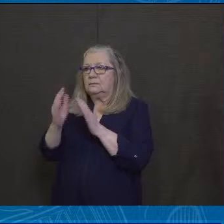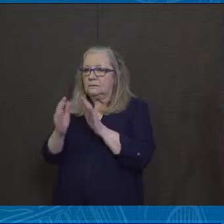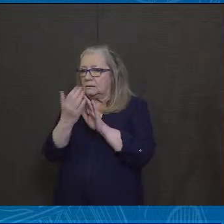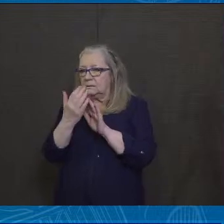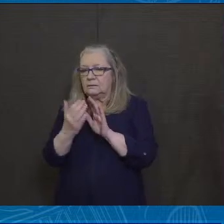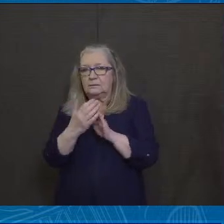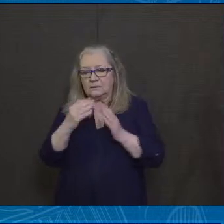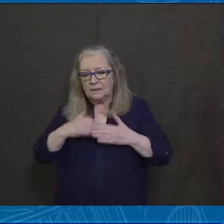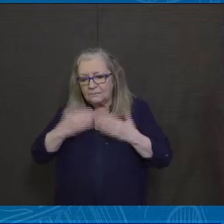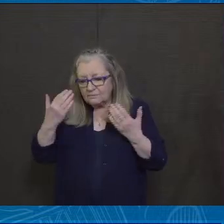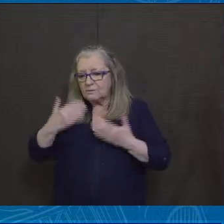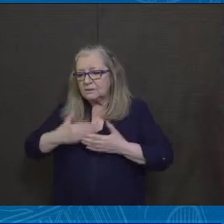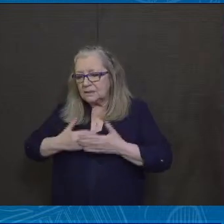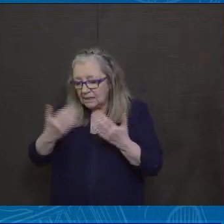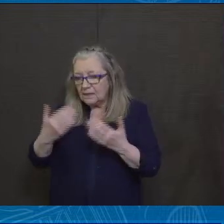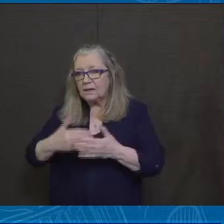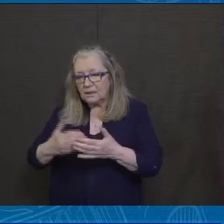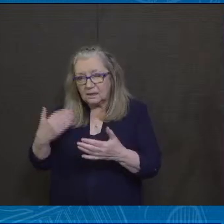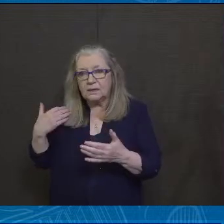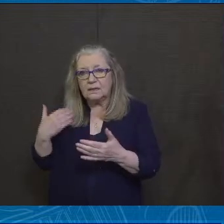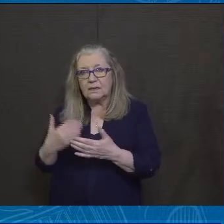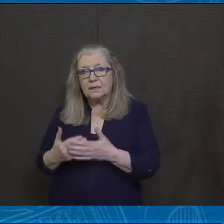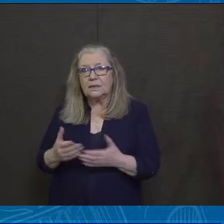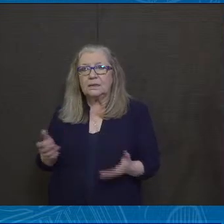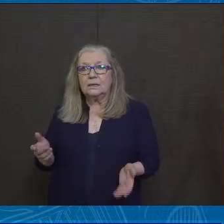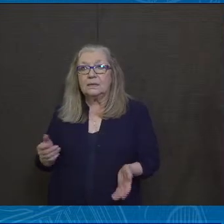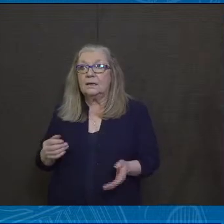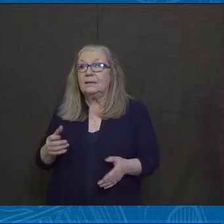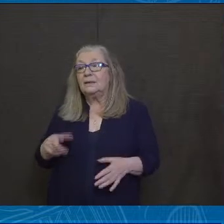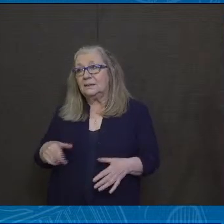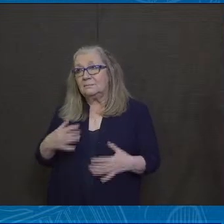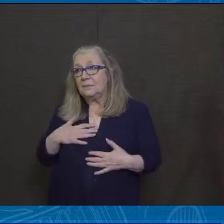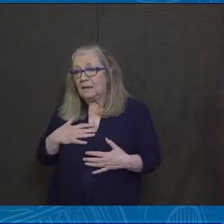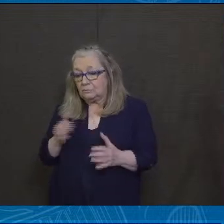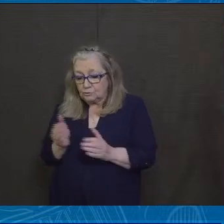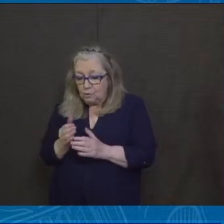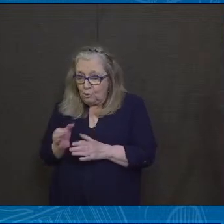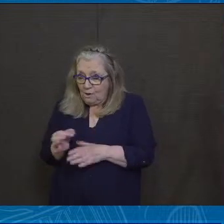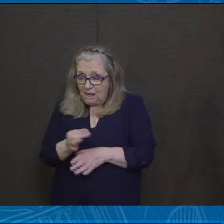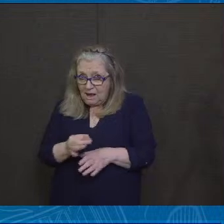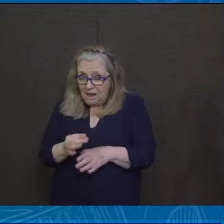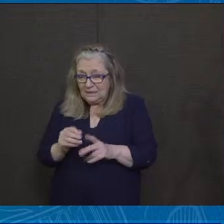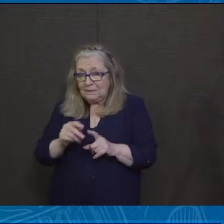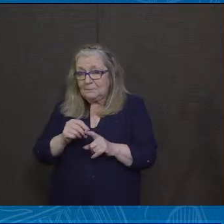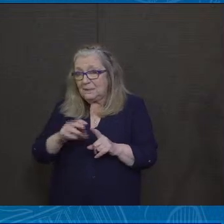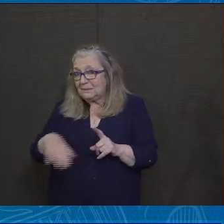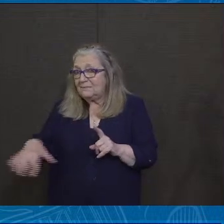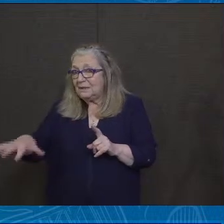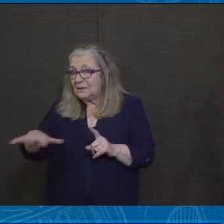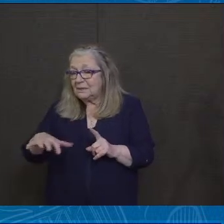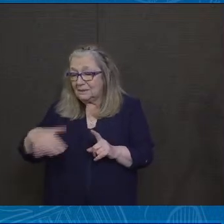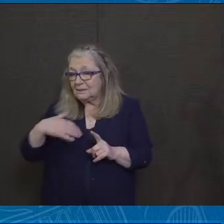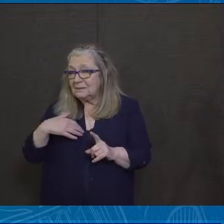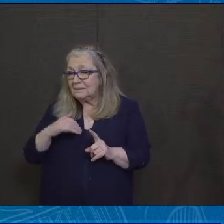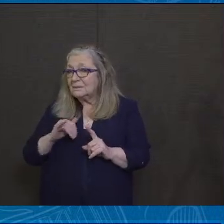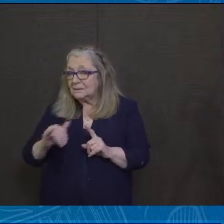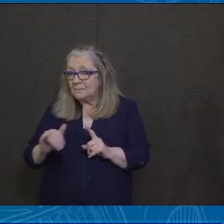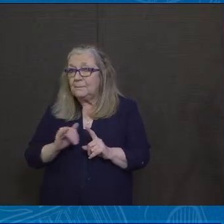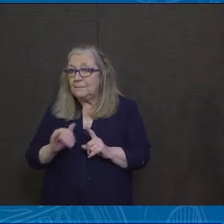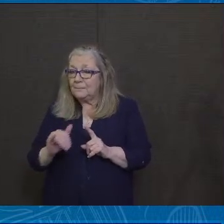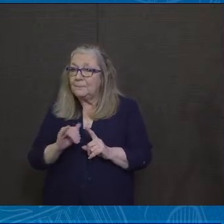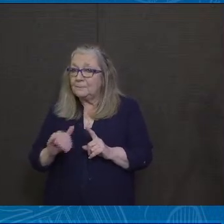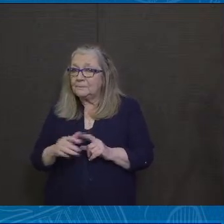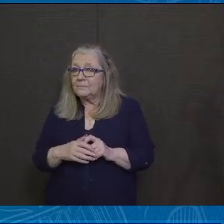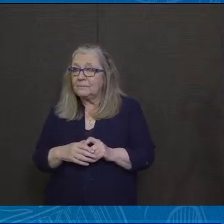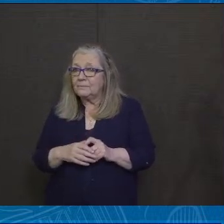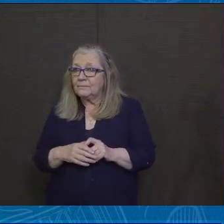day. Risk in the Pacific or small island state also is similar in our context.